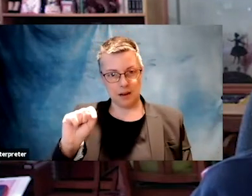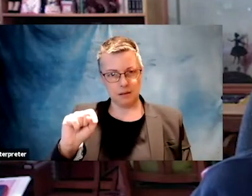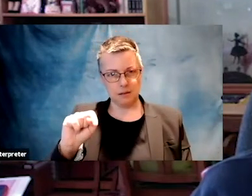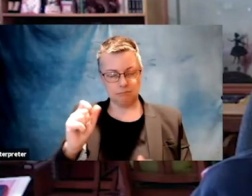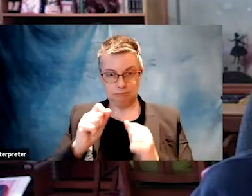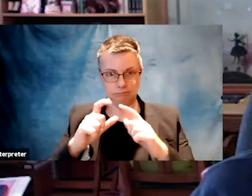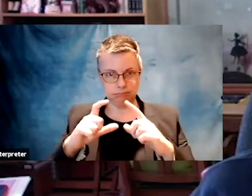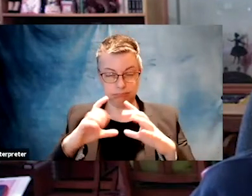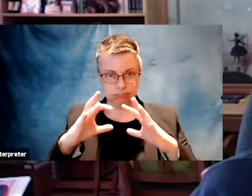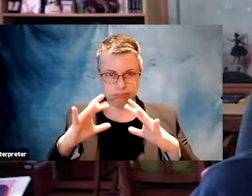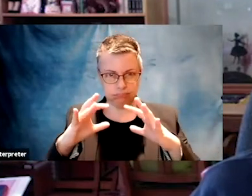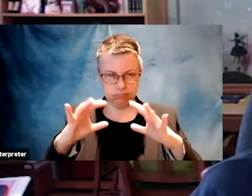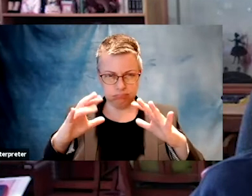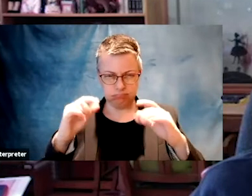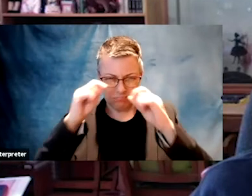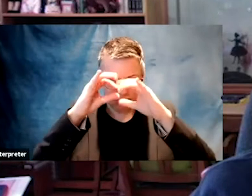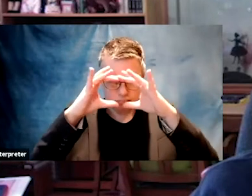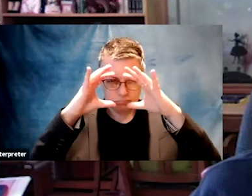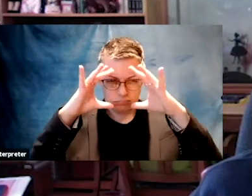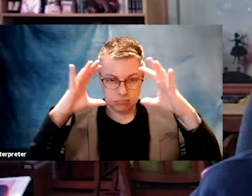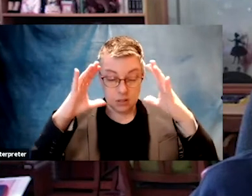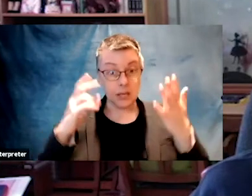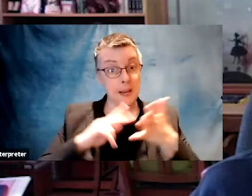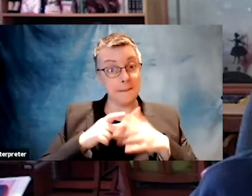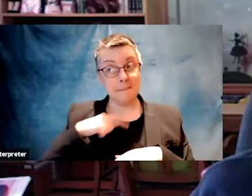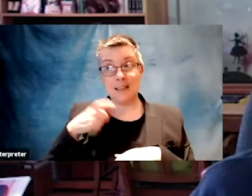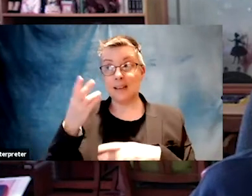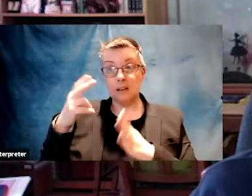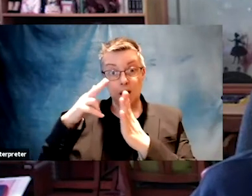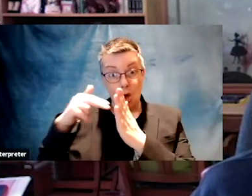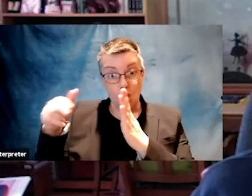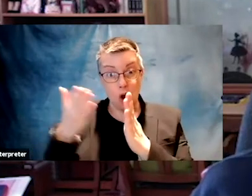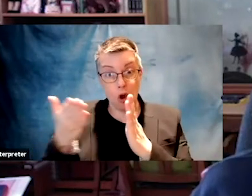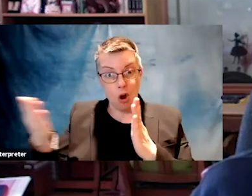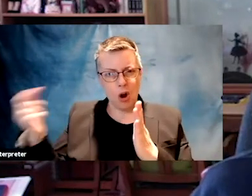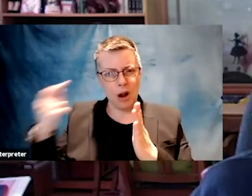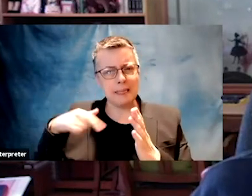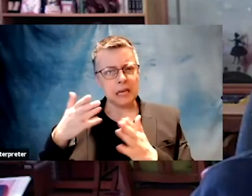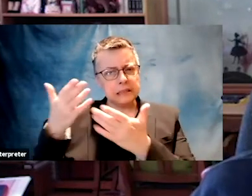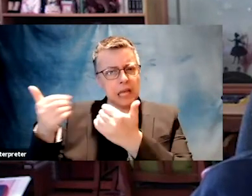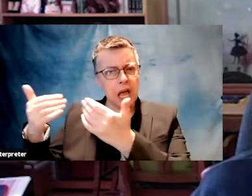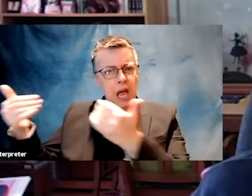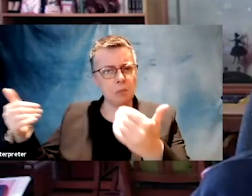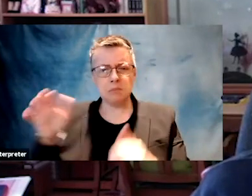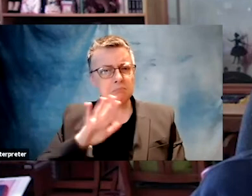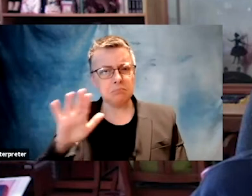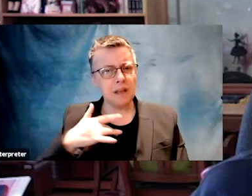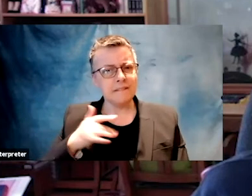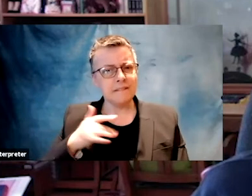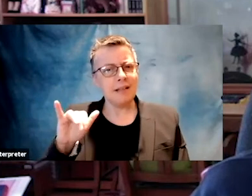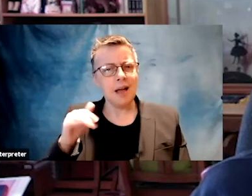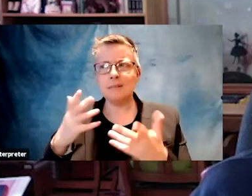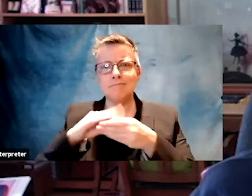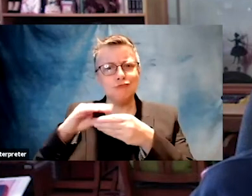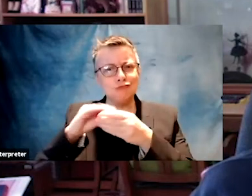And for that reason, it's hard for me to think of these pieces as separate things. They feel to me like a travelogue